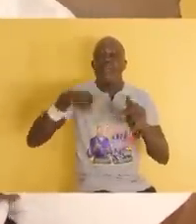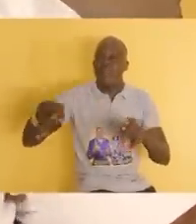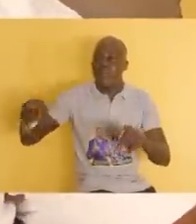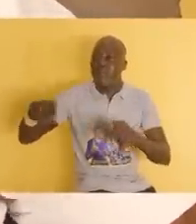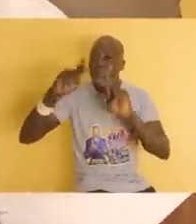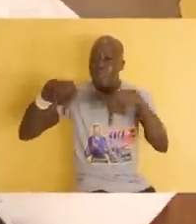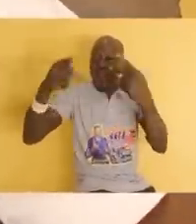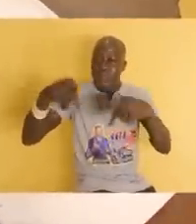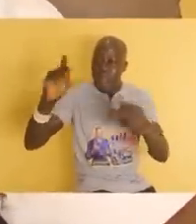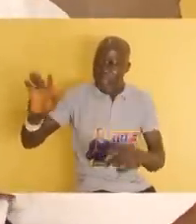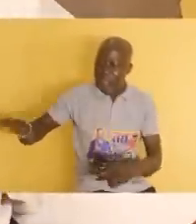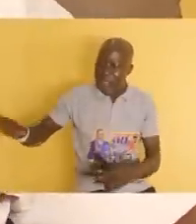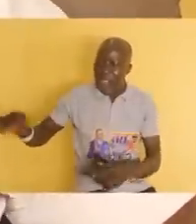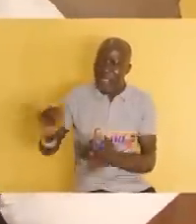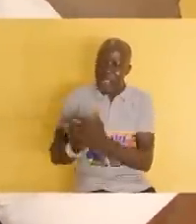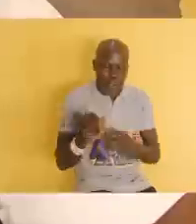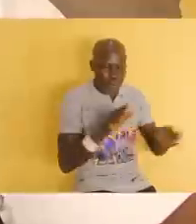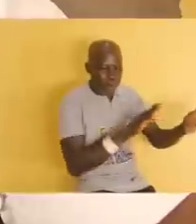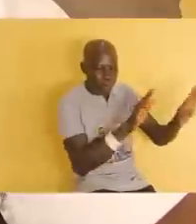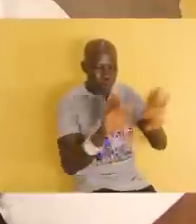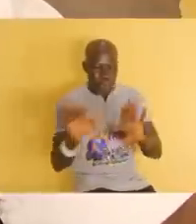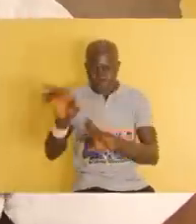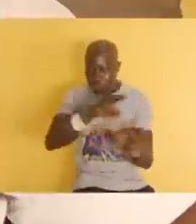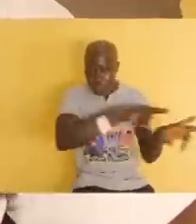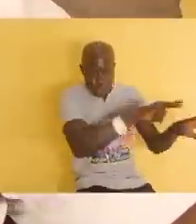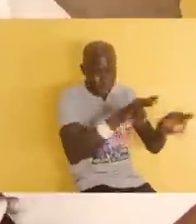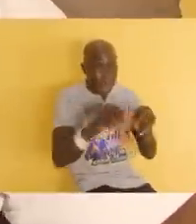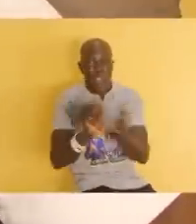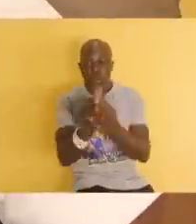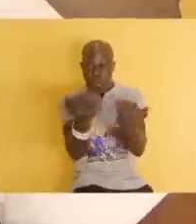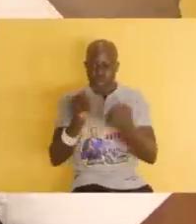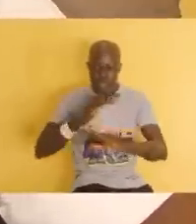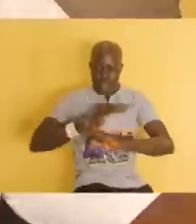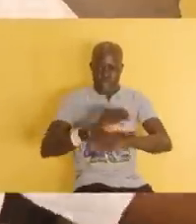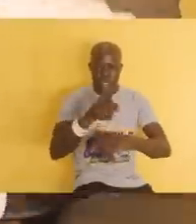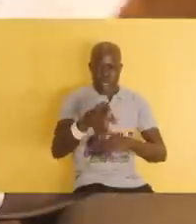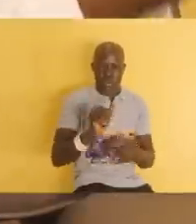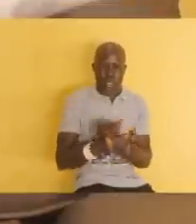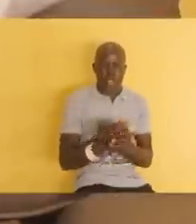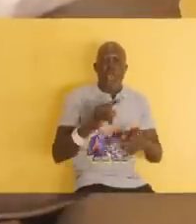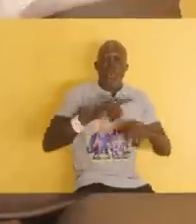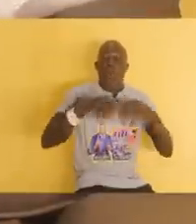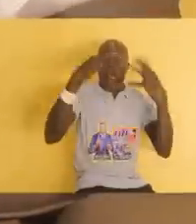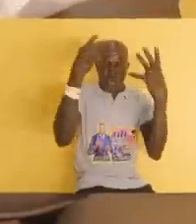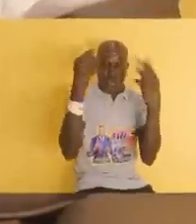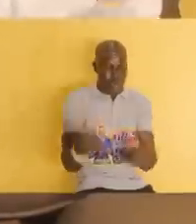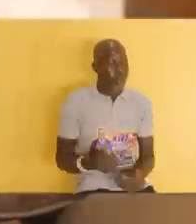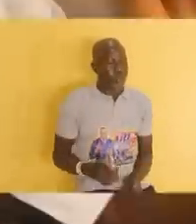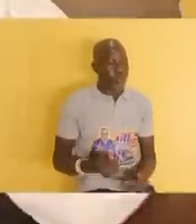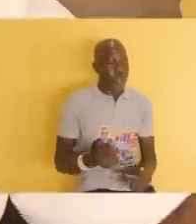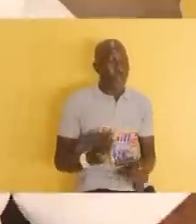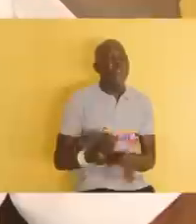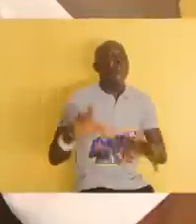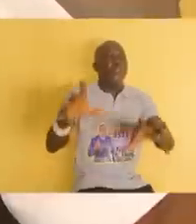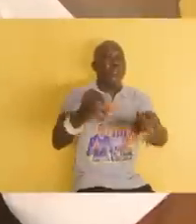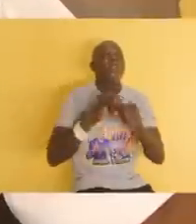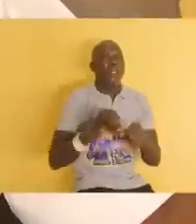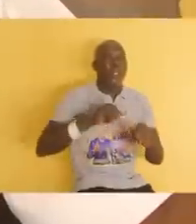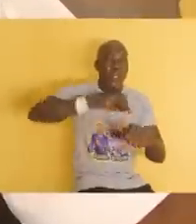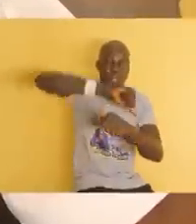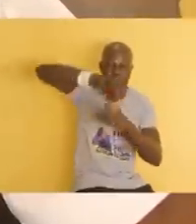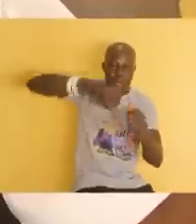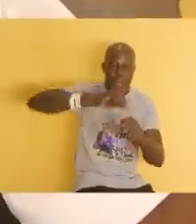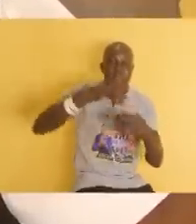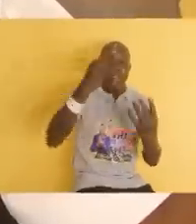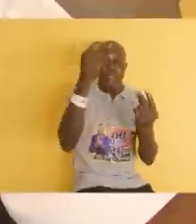child. Won le ti ma le pa re ti pa ti pa. You should for a very long time. Kan ti ma da odu. They will be delayed. Amo tete. But immediately. To ba gba ororo yen. That you see